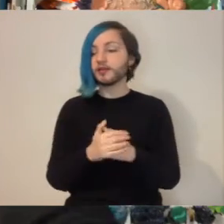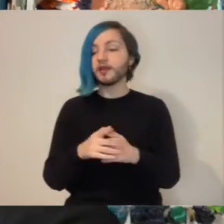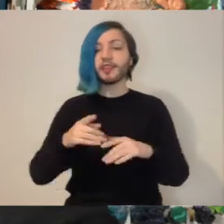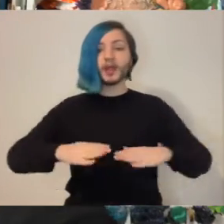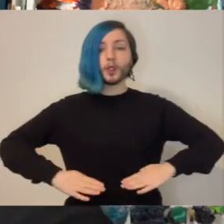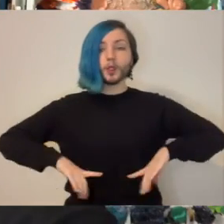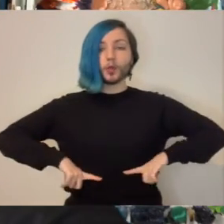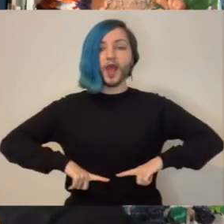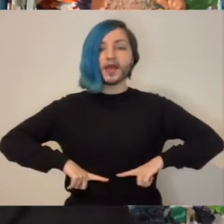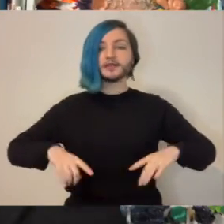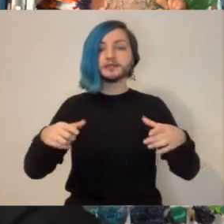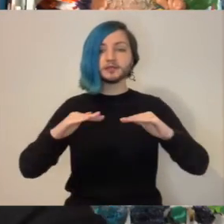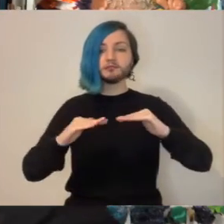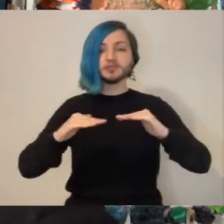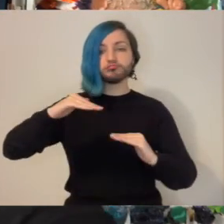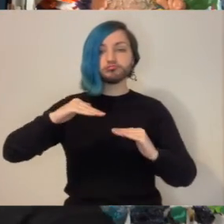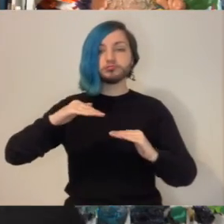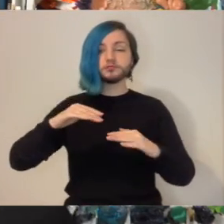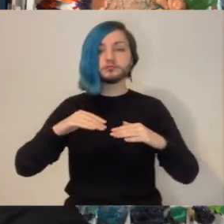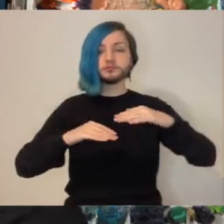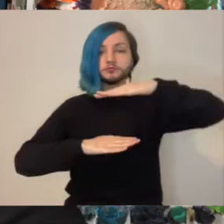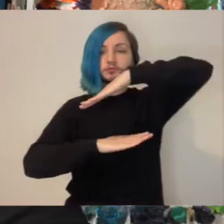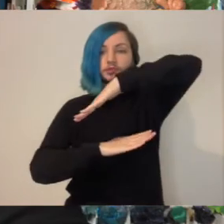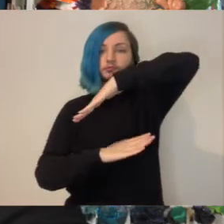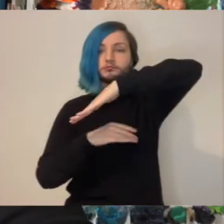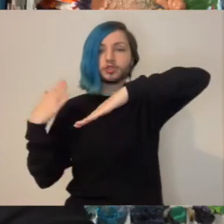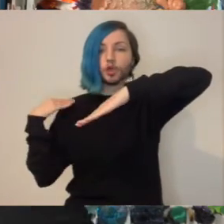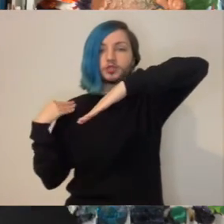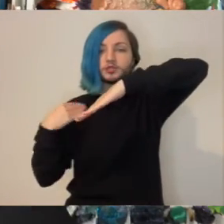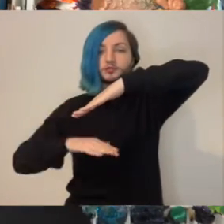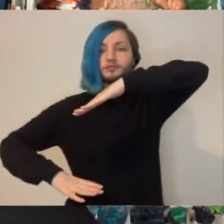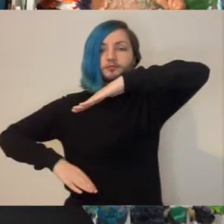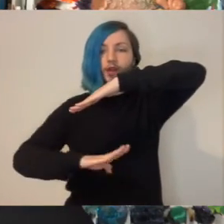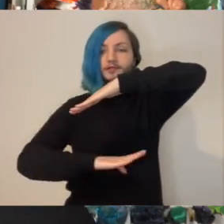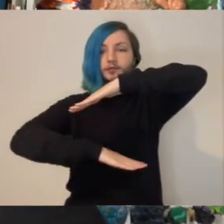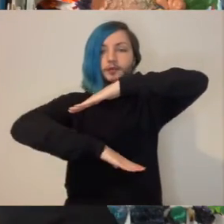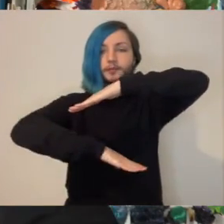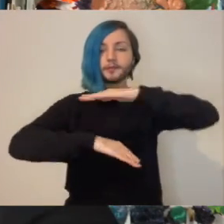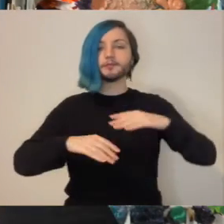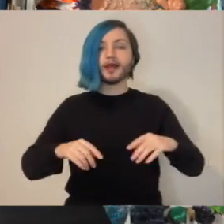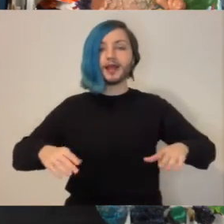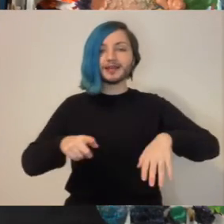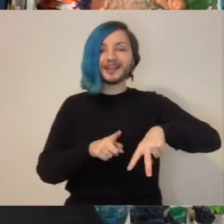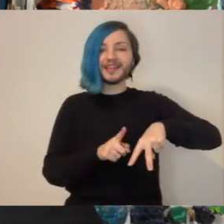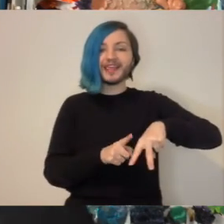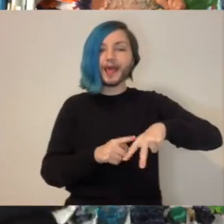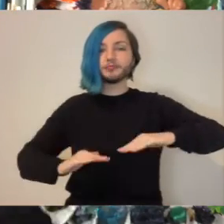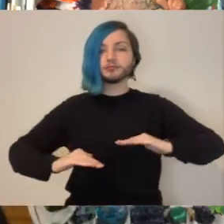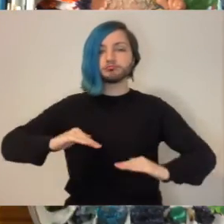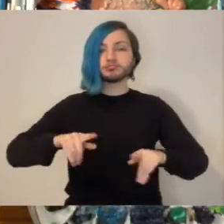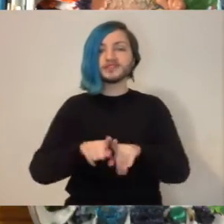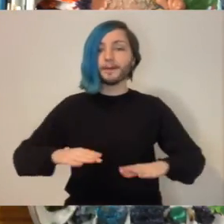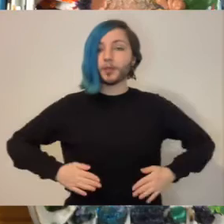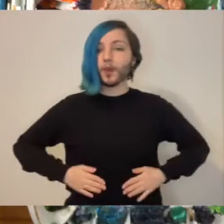one, and then the waistline is going in the absolute opposite direction to the shoulders, and the hips are following the waist. The